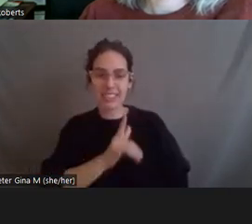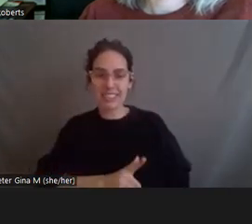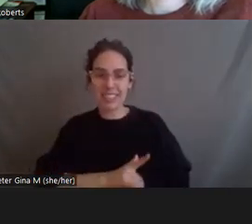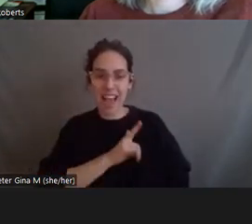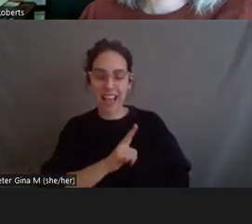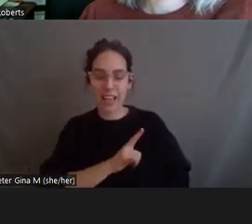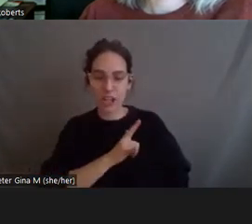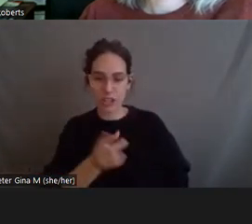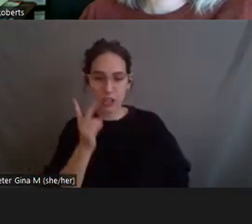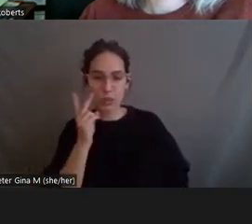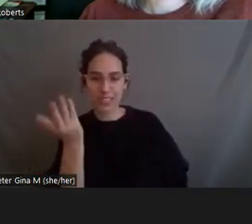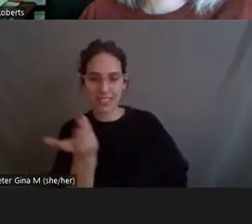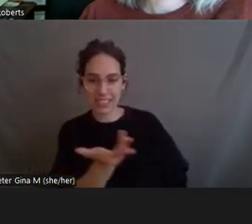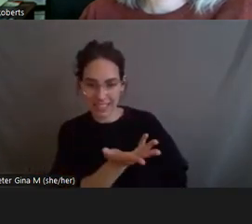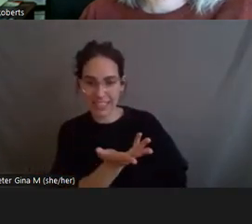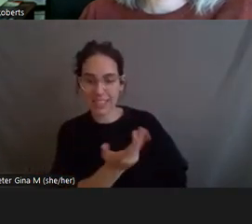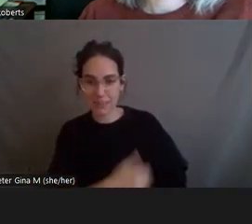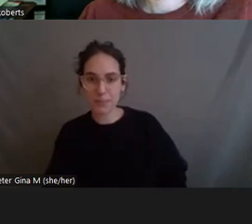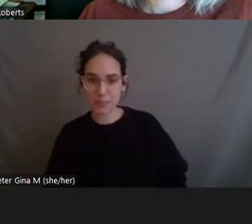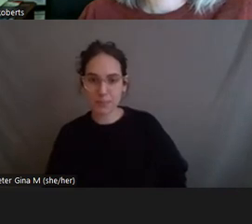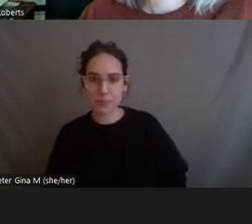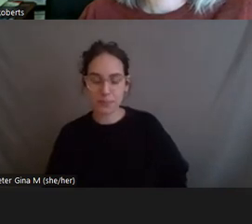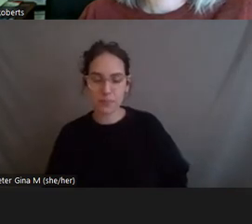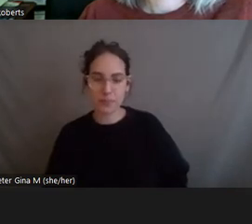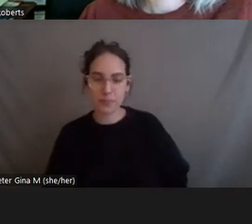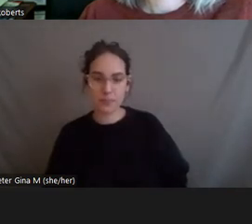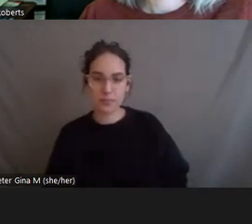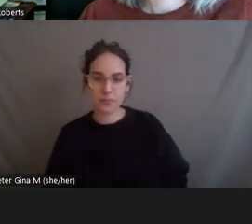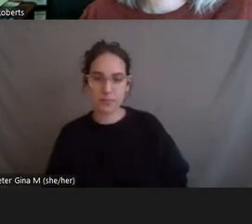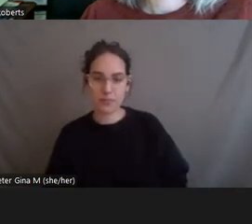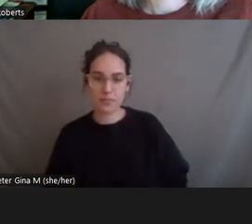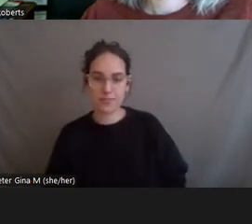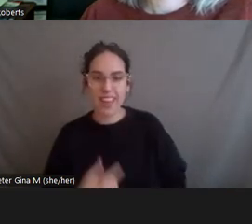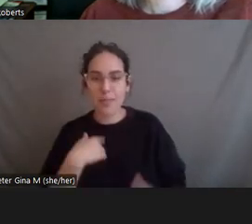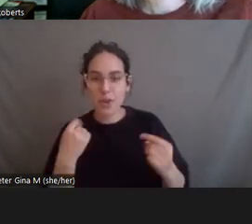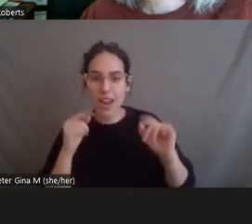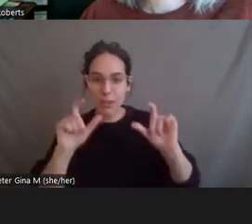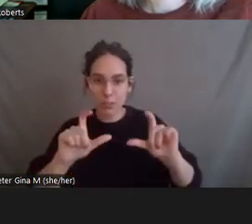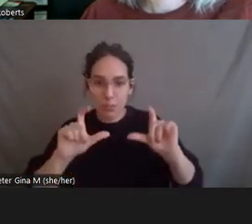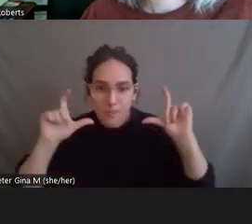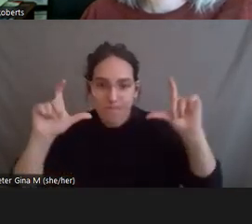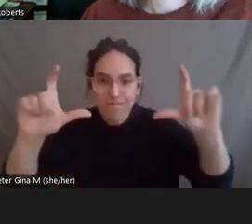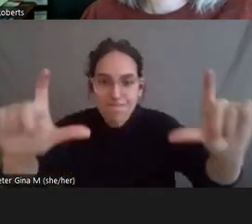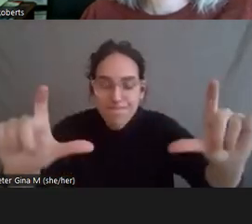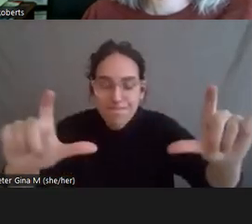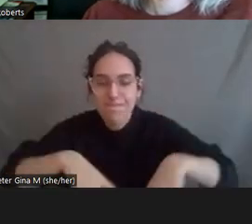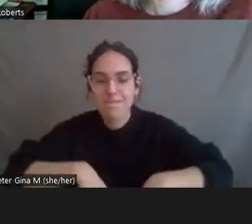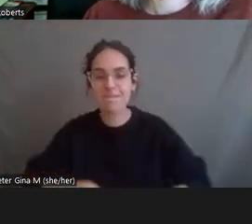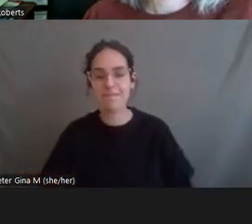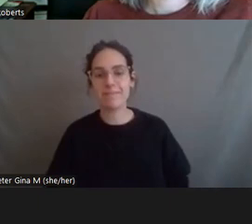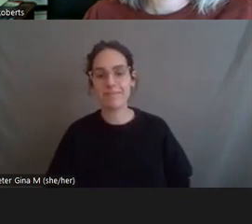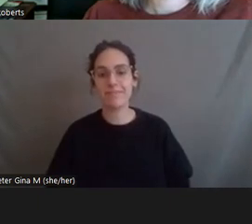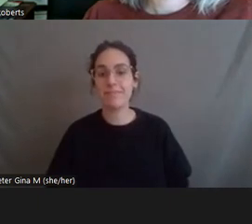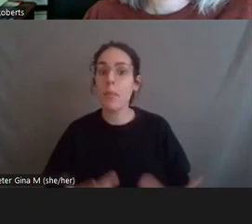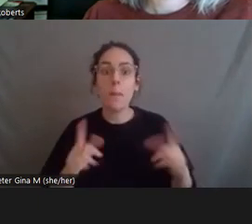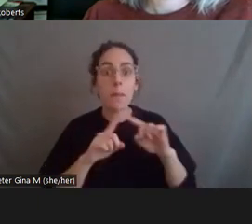that is represented here in the space. Kind of get some close-ups because, you know, I invite you all to please come visit